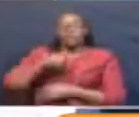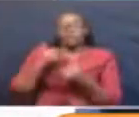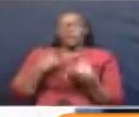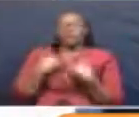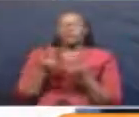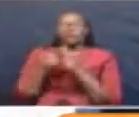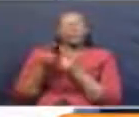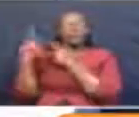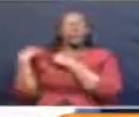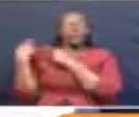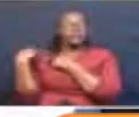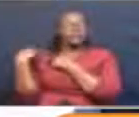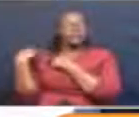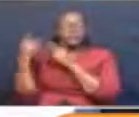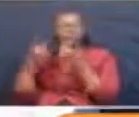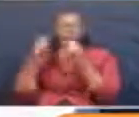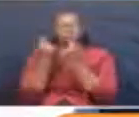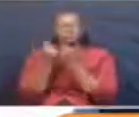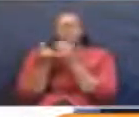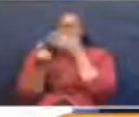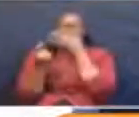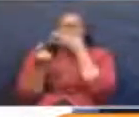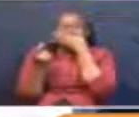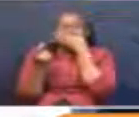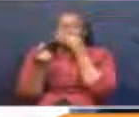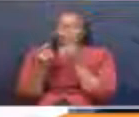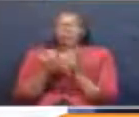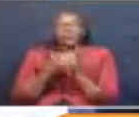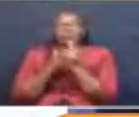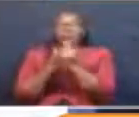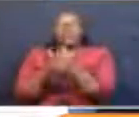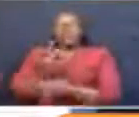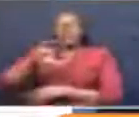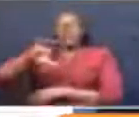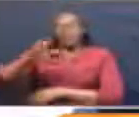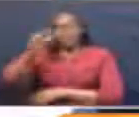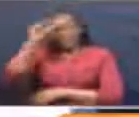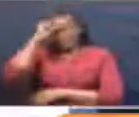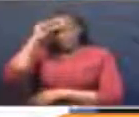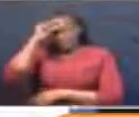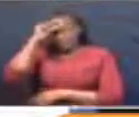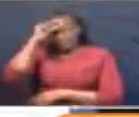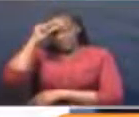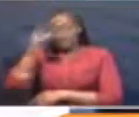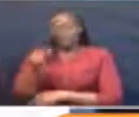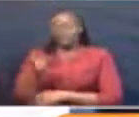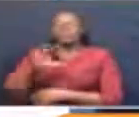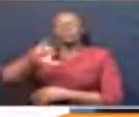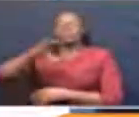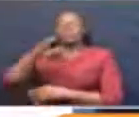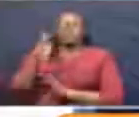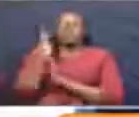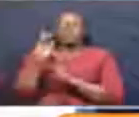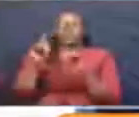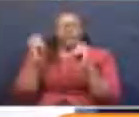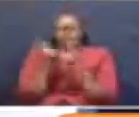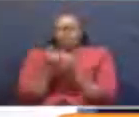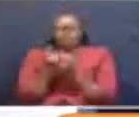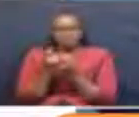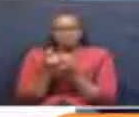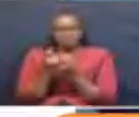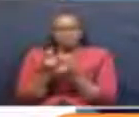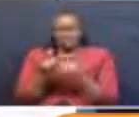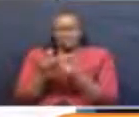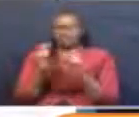confirm here that we have very responsible team that is led by the county government, the county